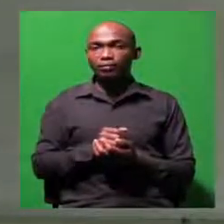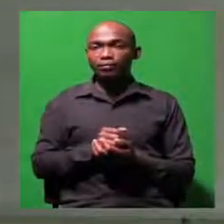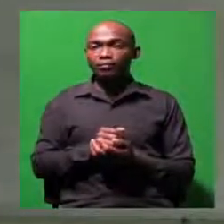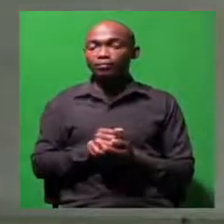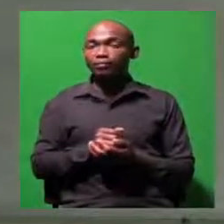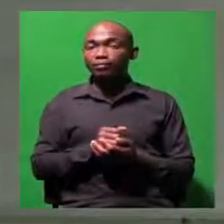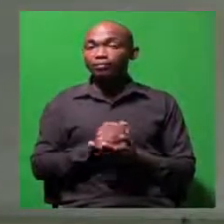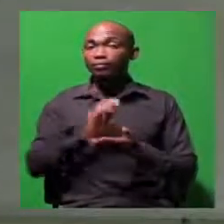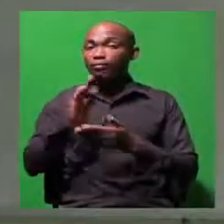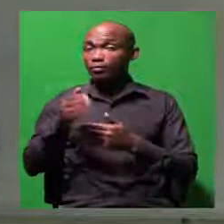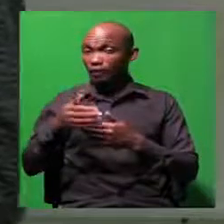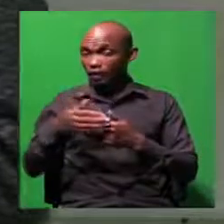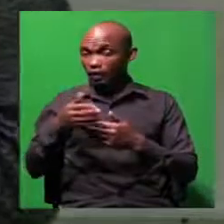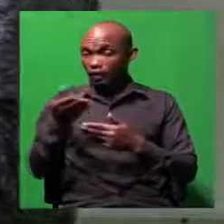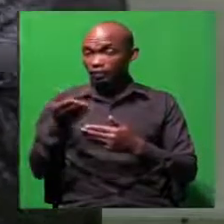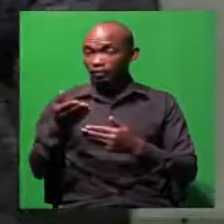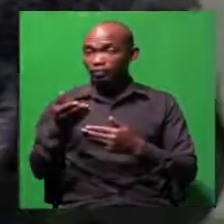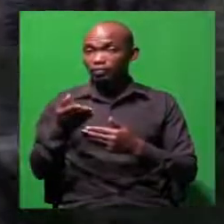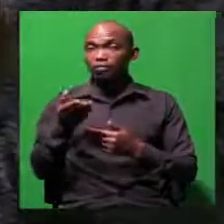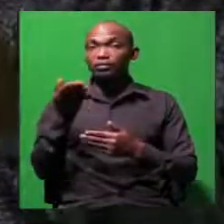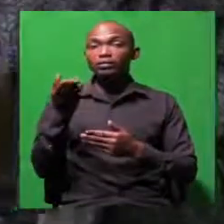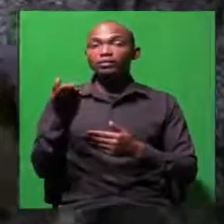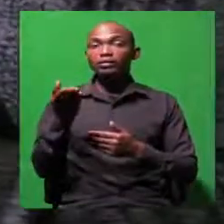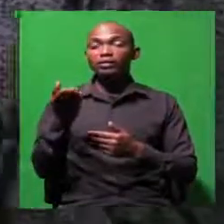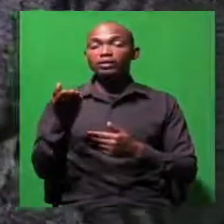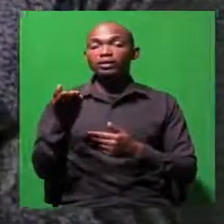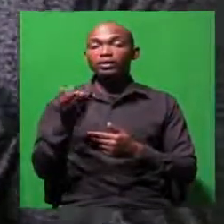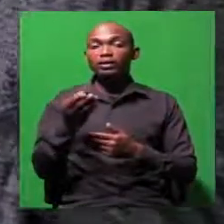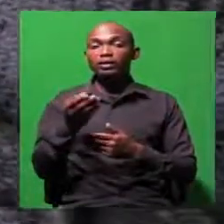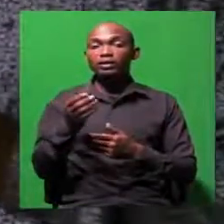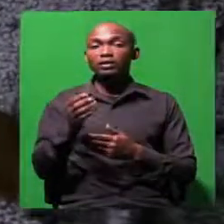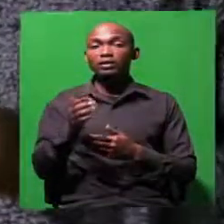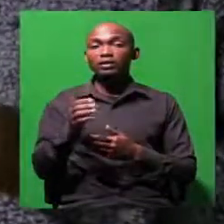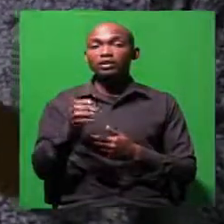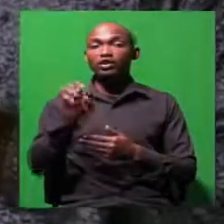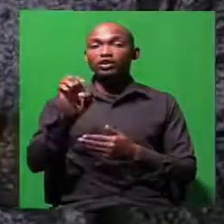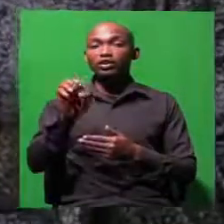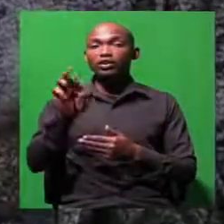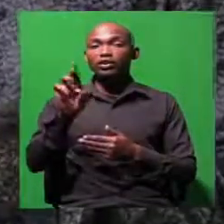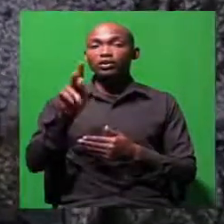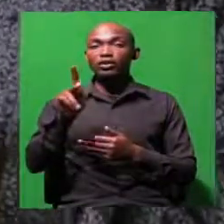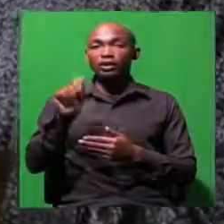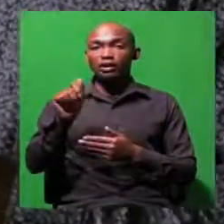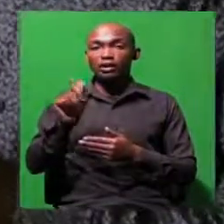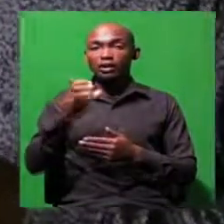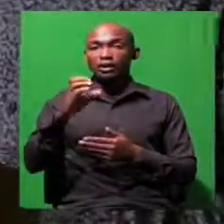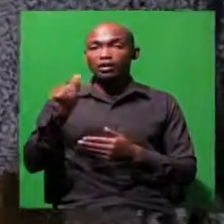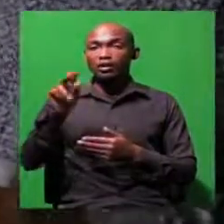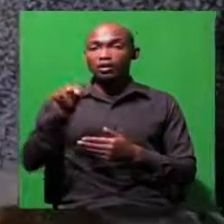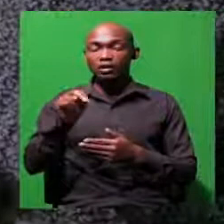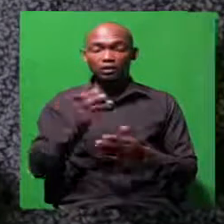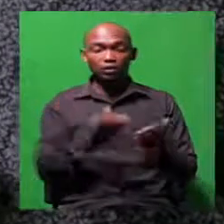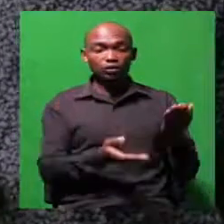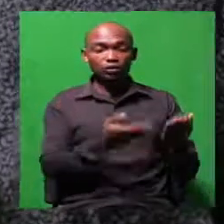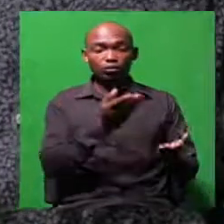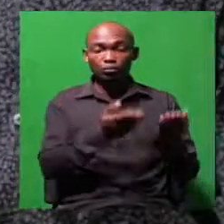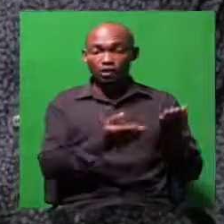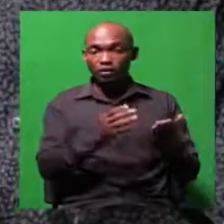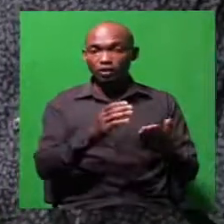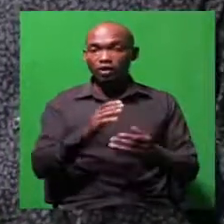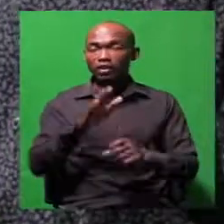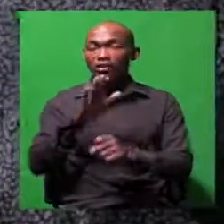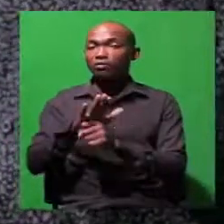Eureka. That is the Eureka cane that is used to measure the volume of the irregular